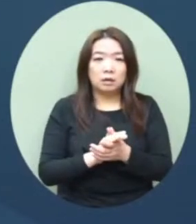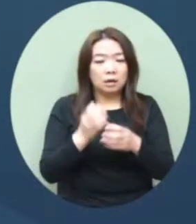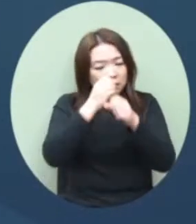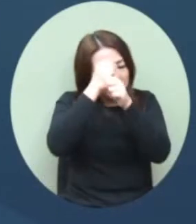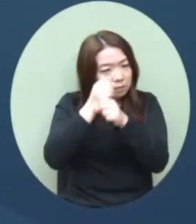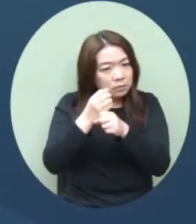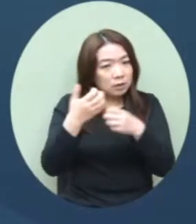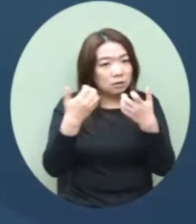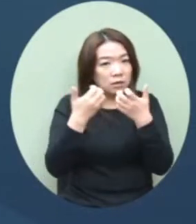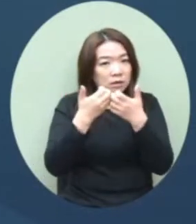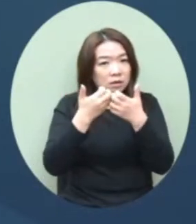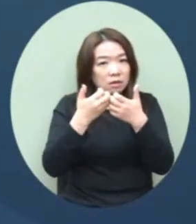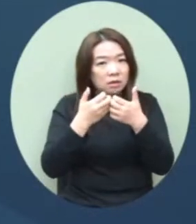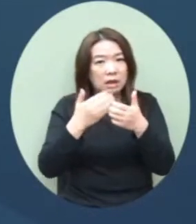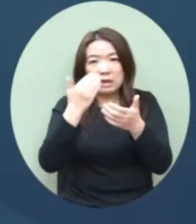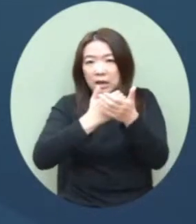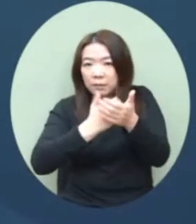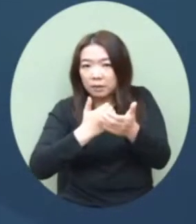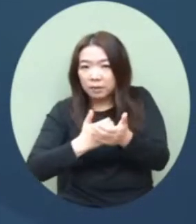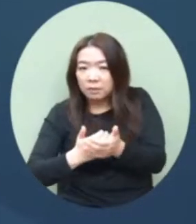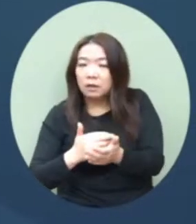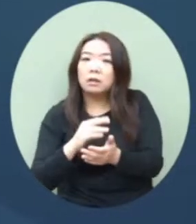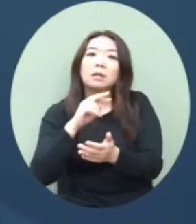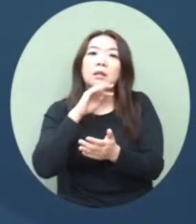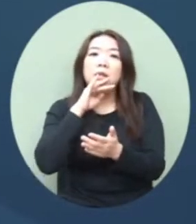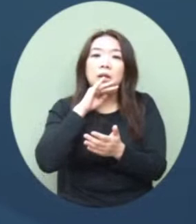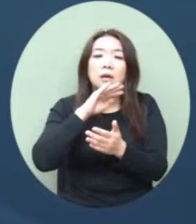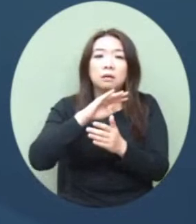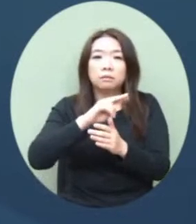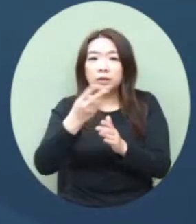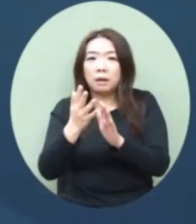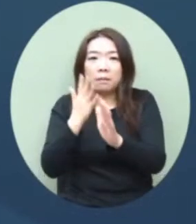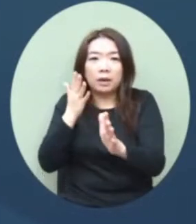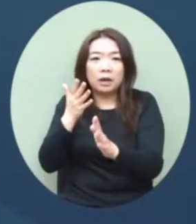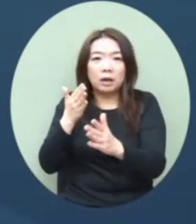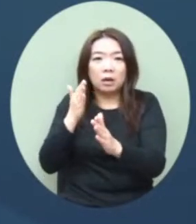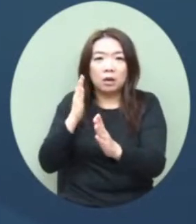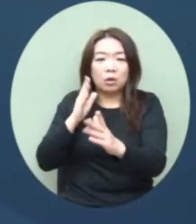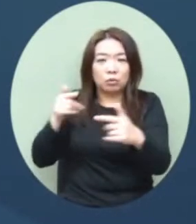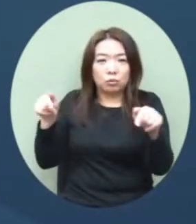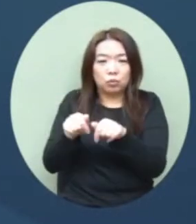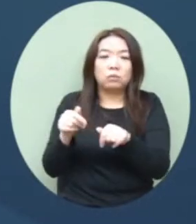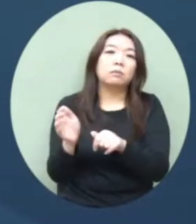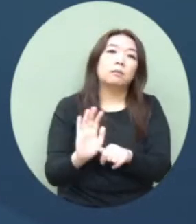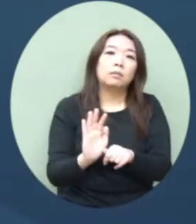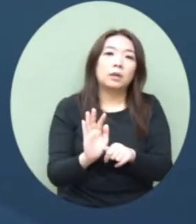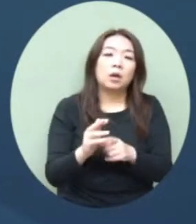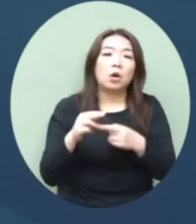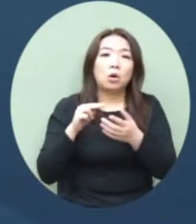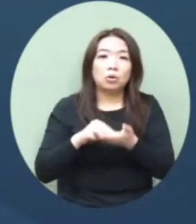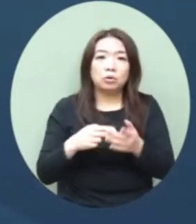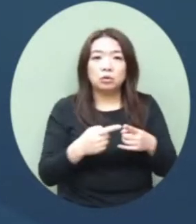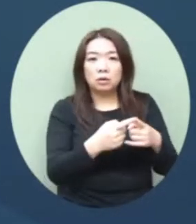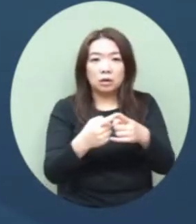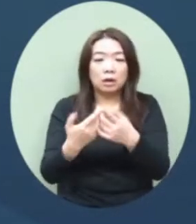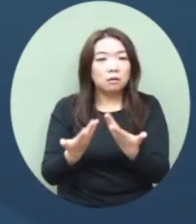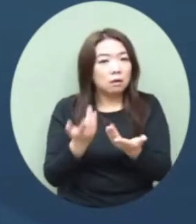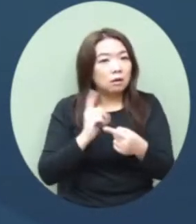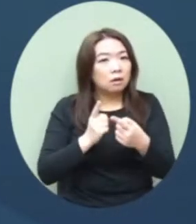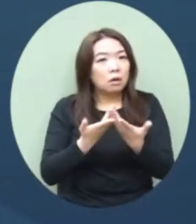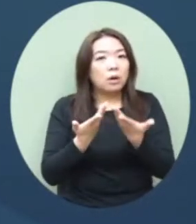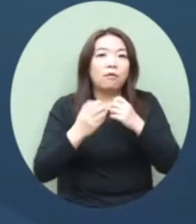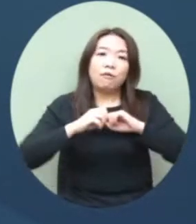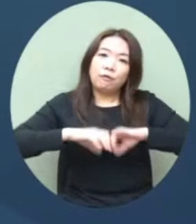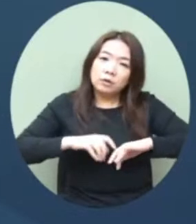over 200,000 tests per day, so we are not suppressing demand to shorten the queues at